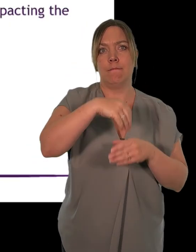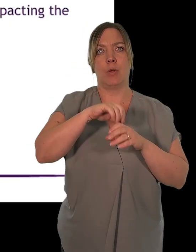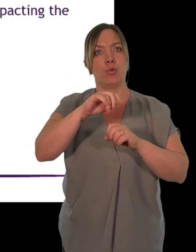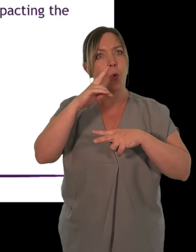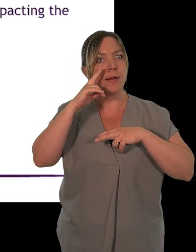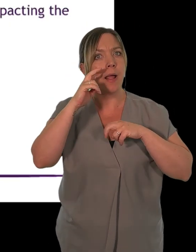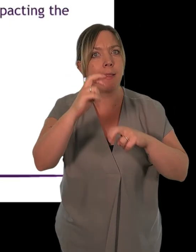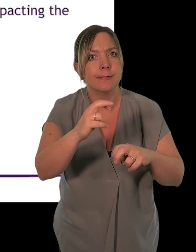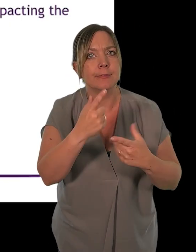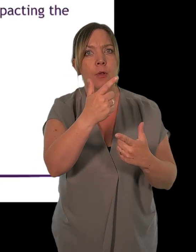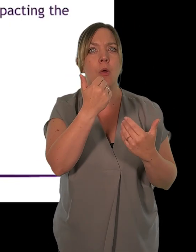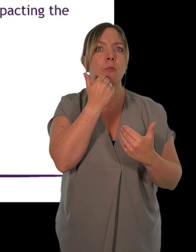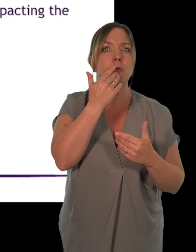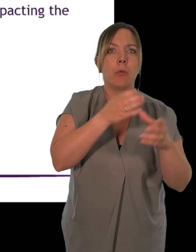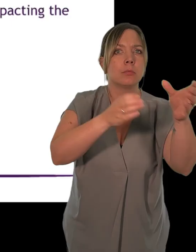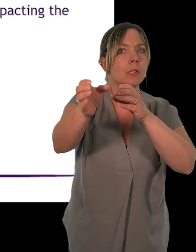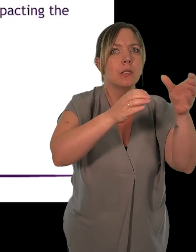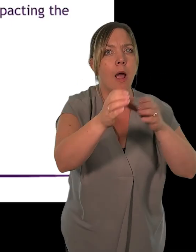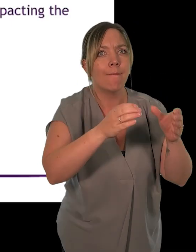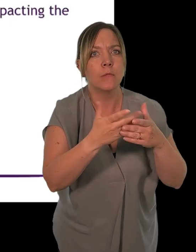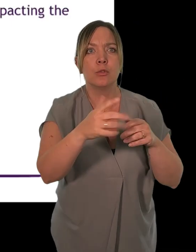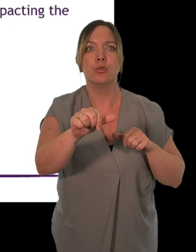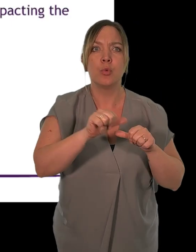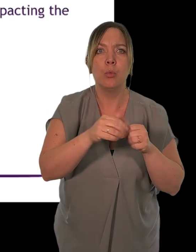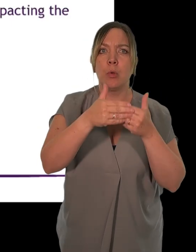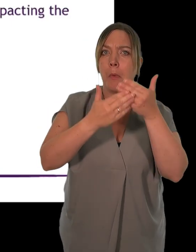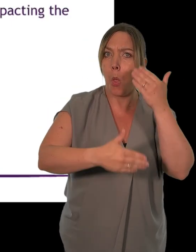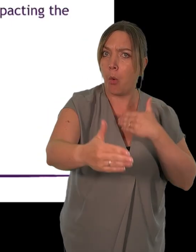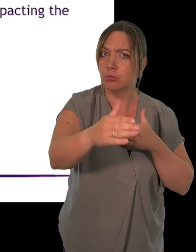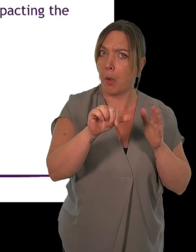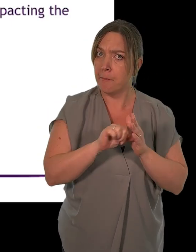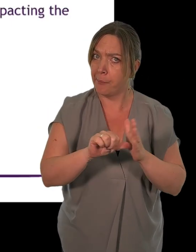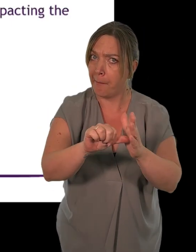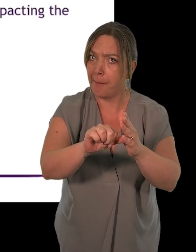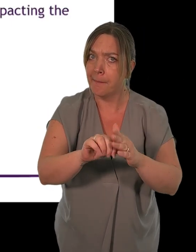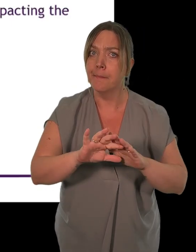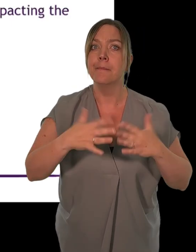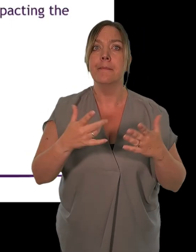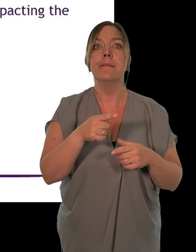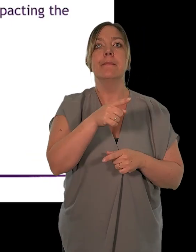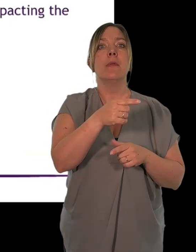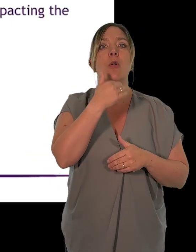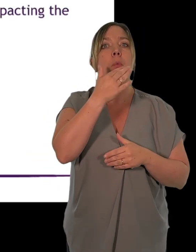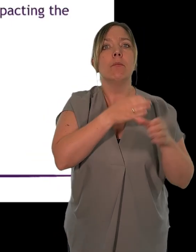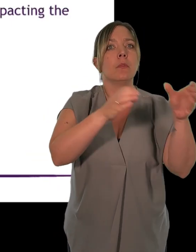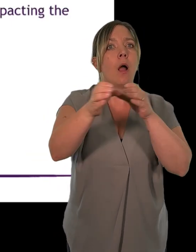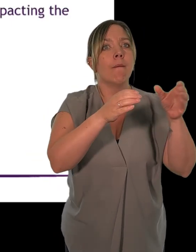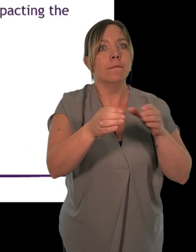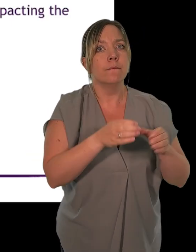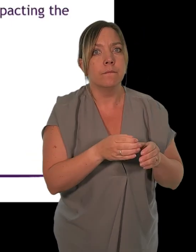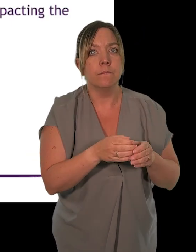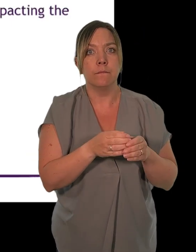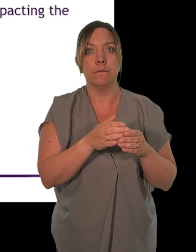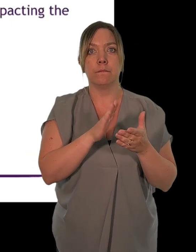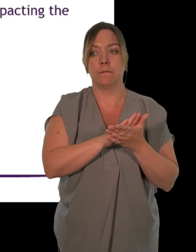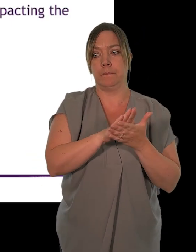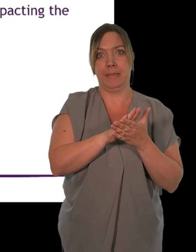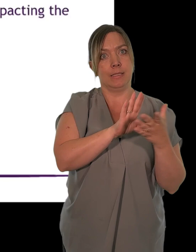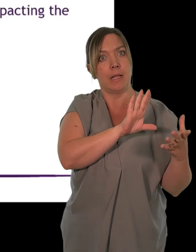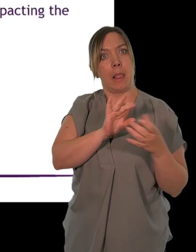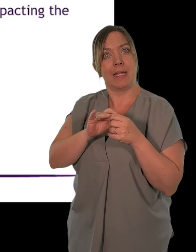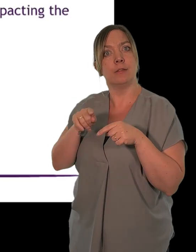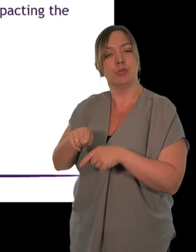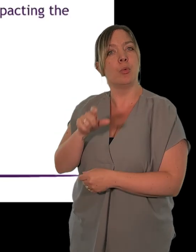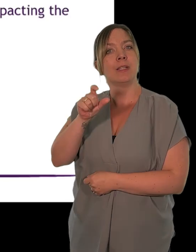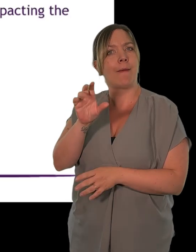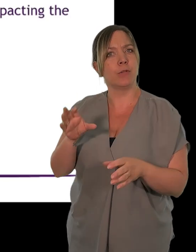organisations such as Chaffinch Group. A similar approach can then be taken with the other external factor that you